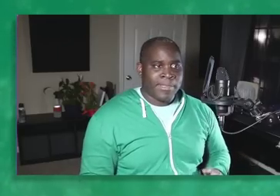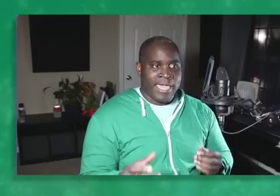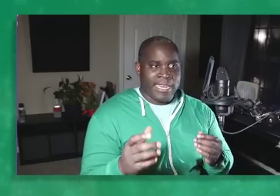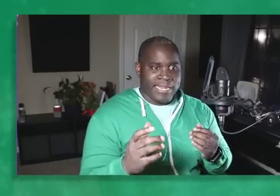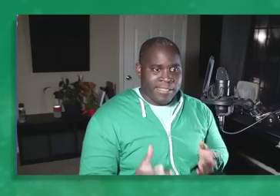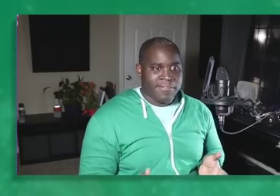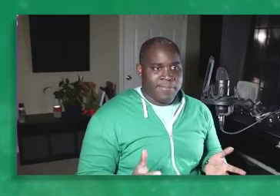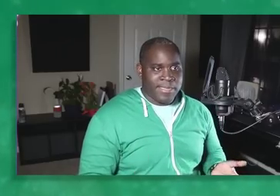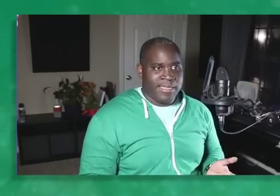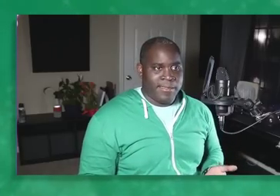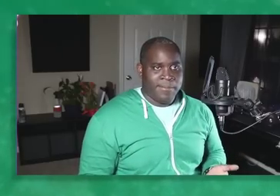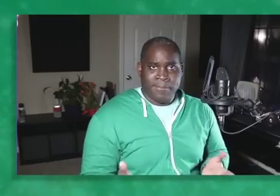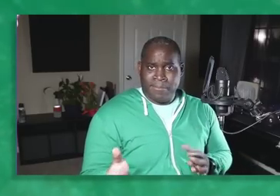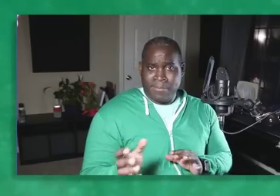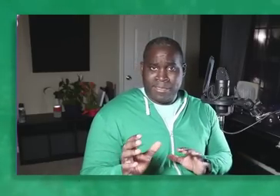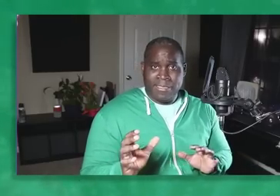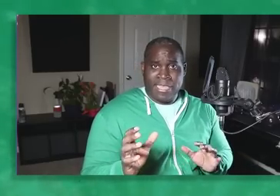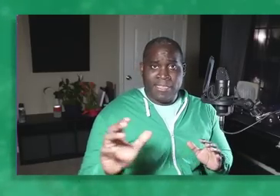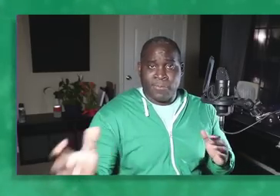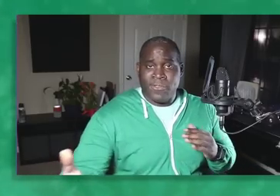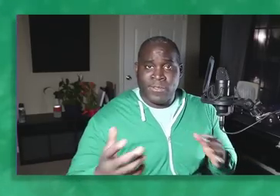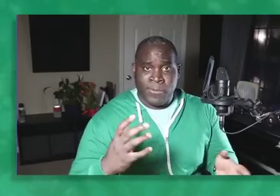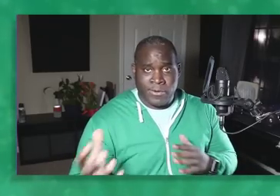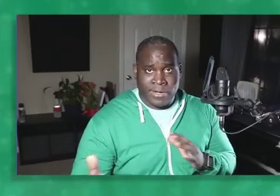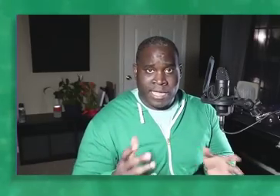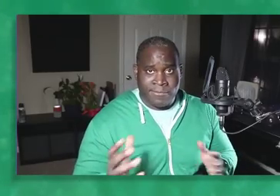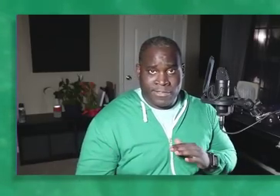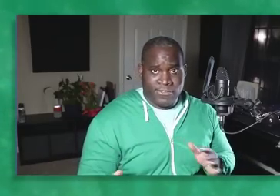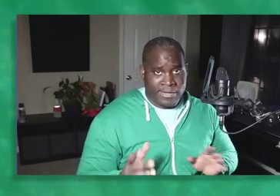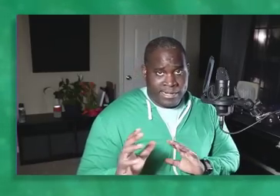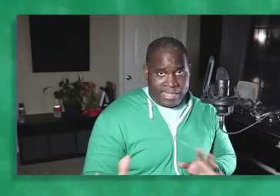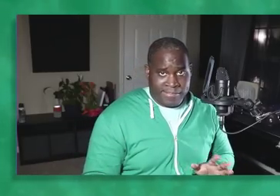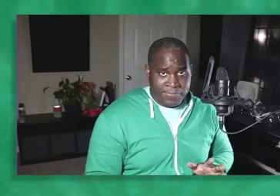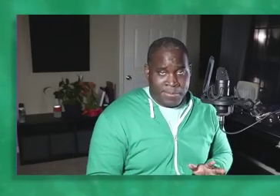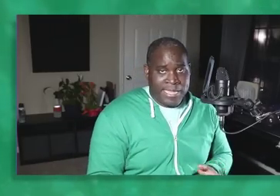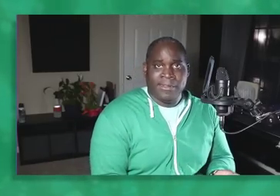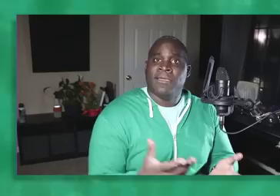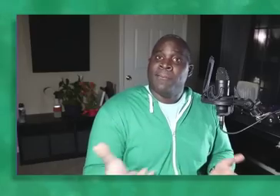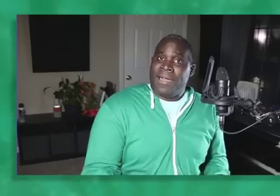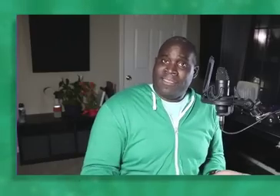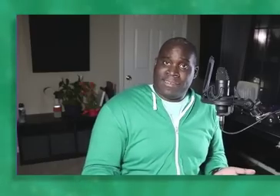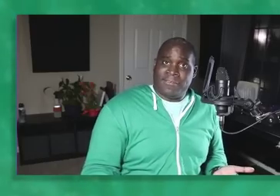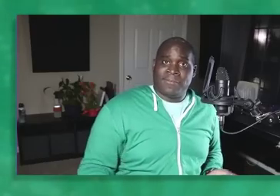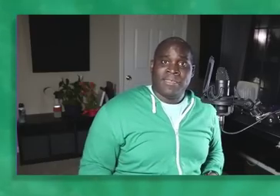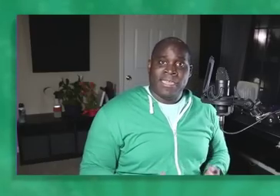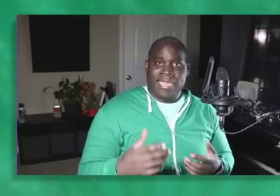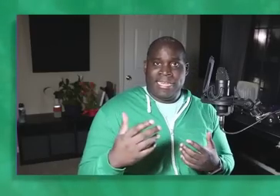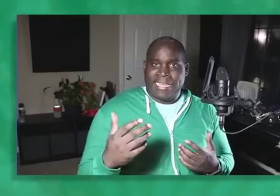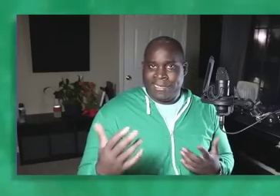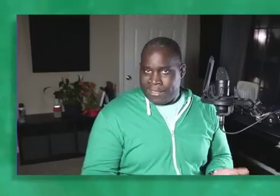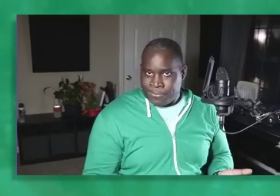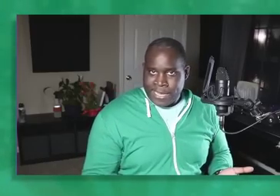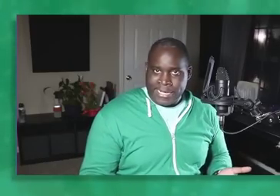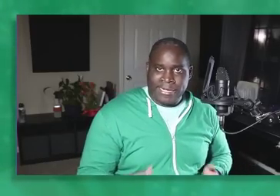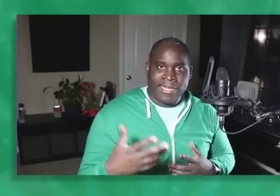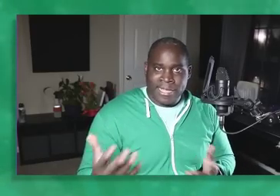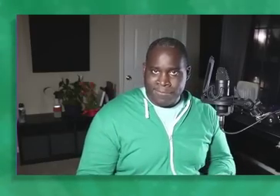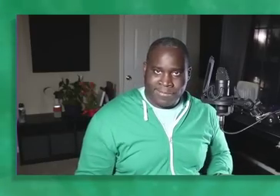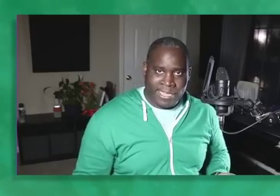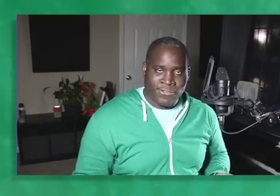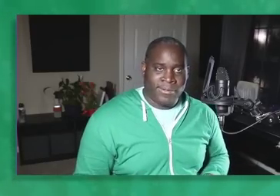not. And it needs to be, especially when you're in a conversation in an SE format, positive and like